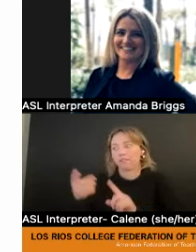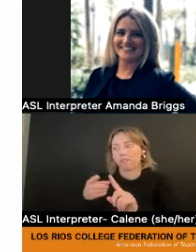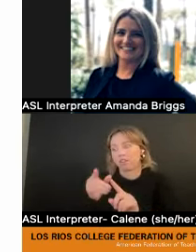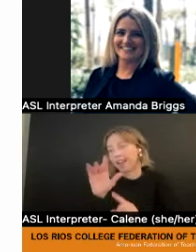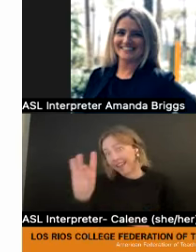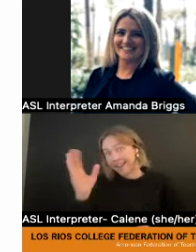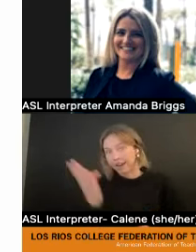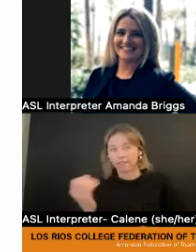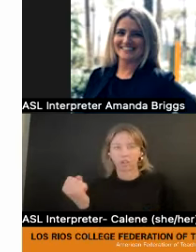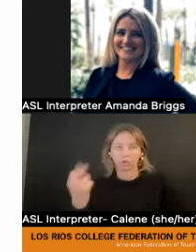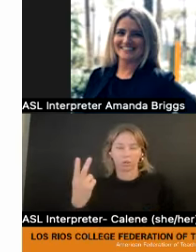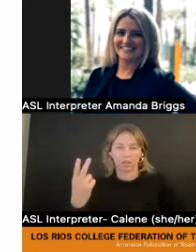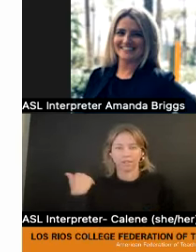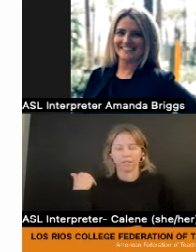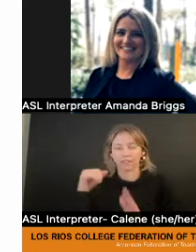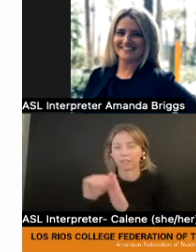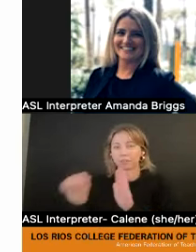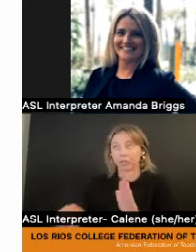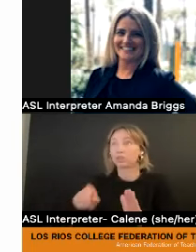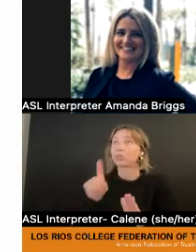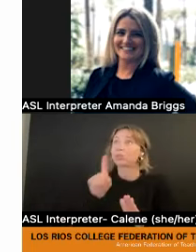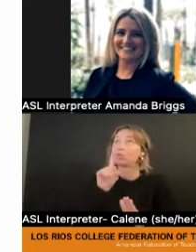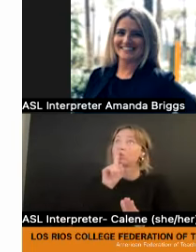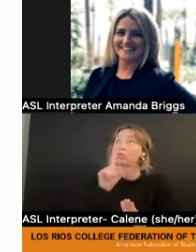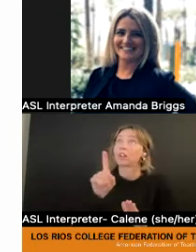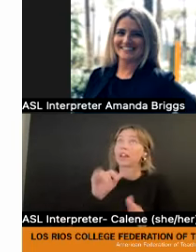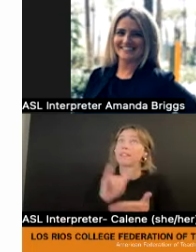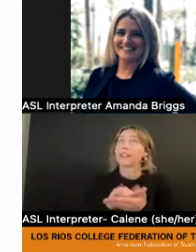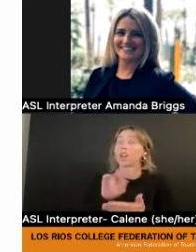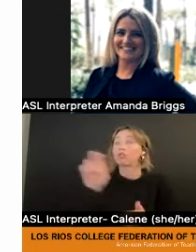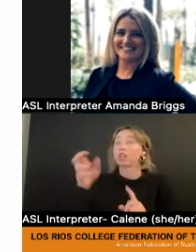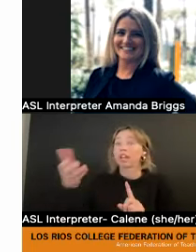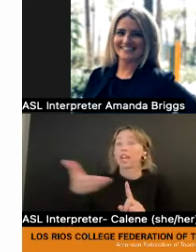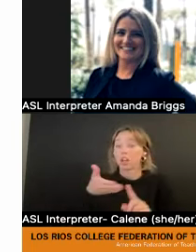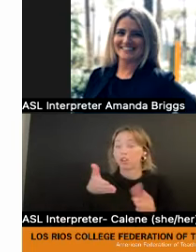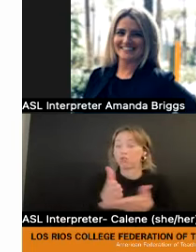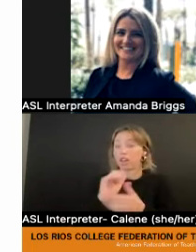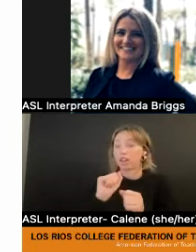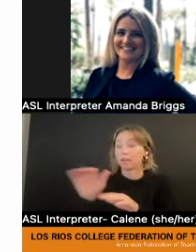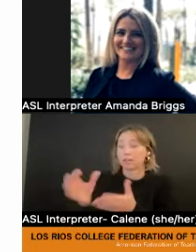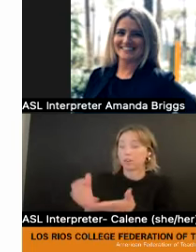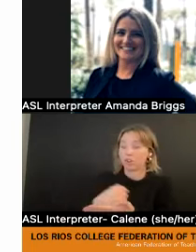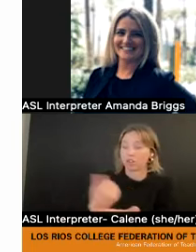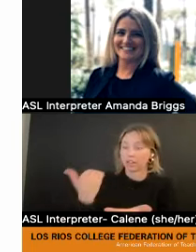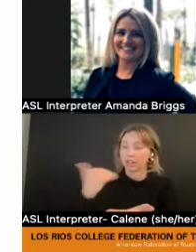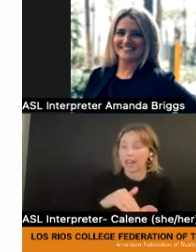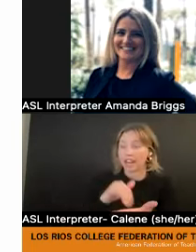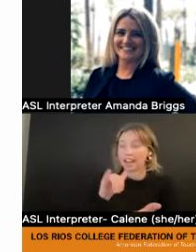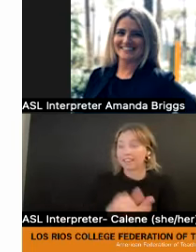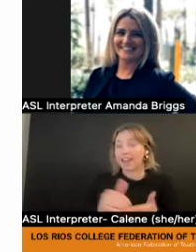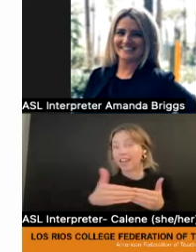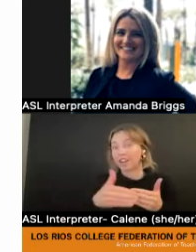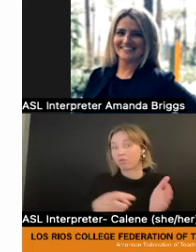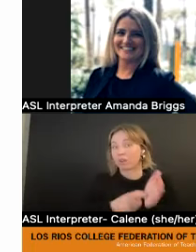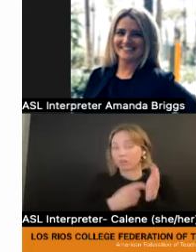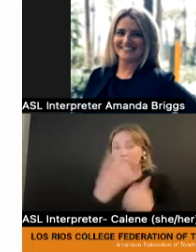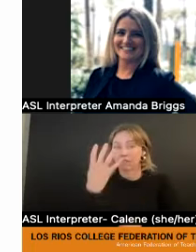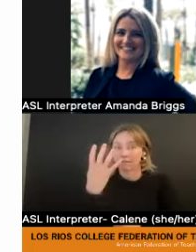the soonest you could earn that right, that rehire right, is 4 years,